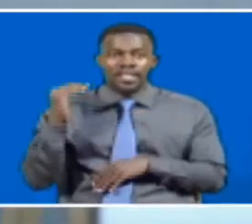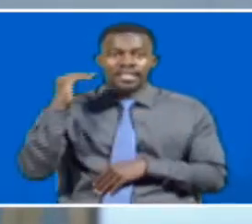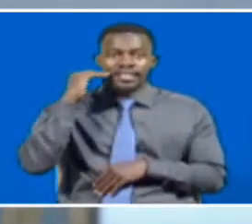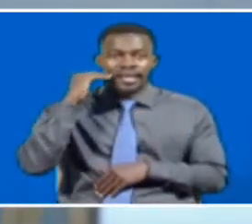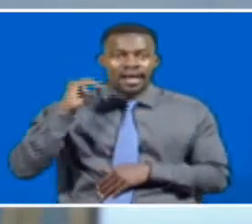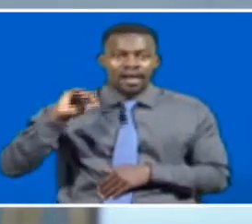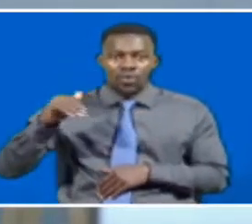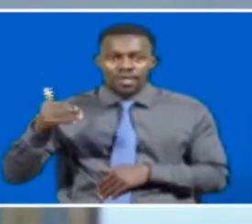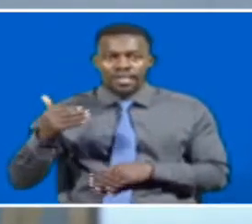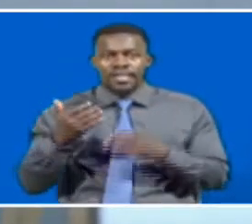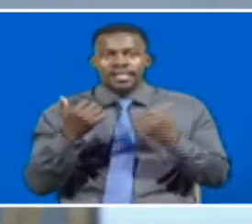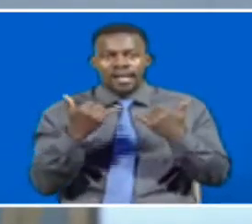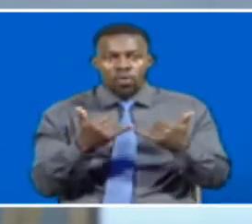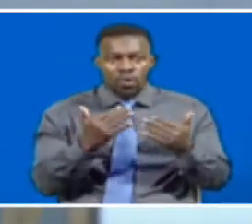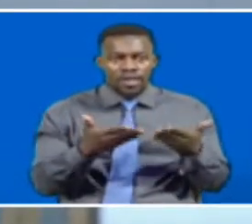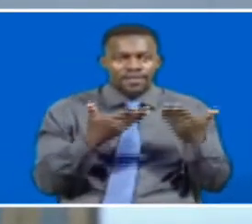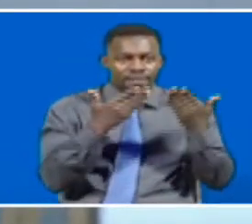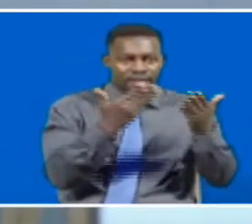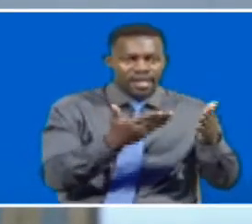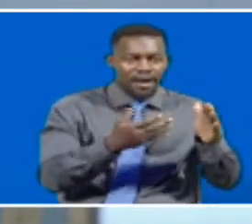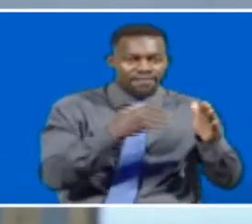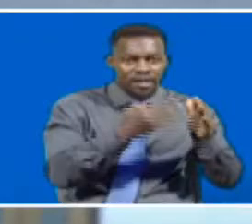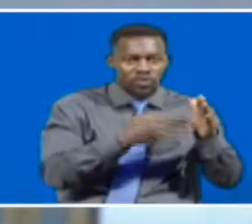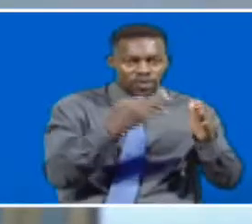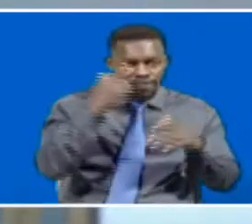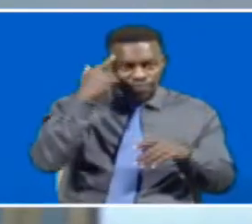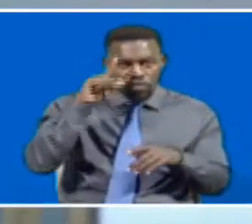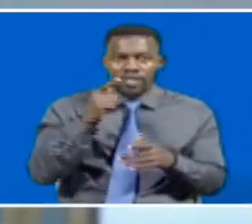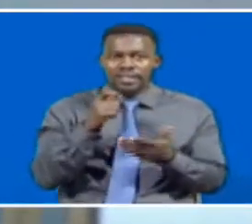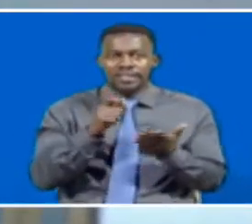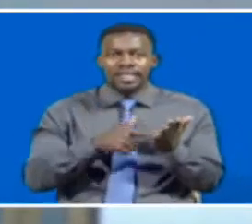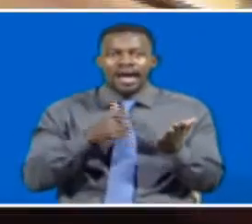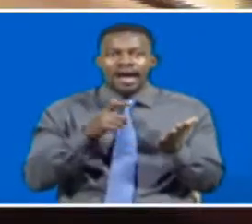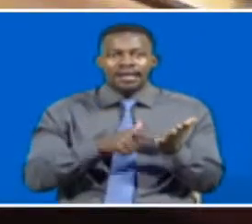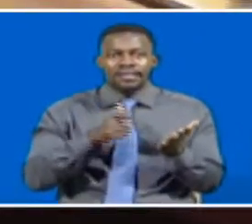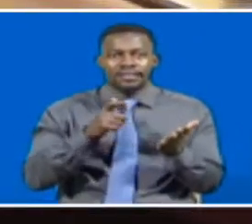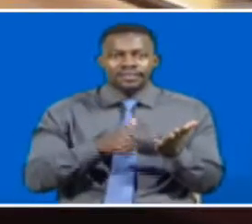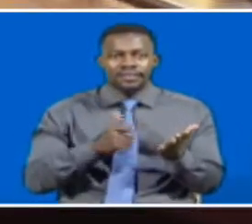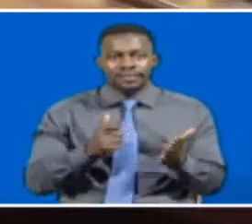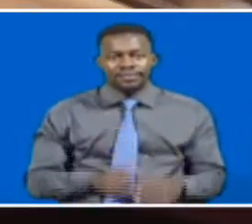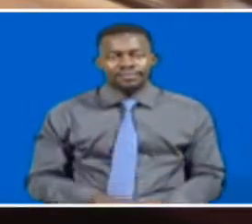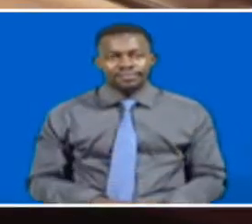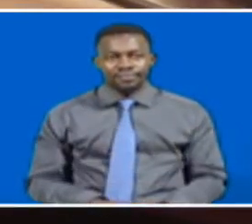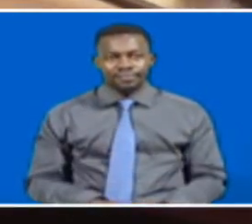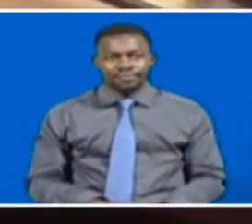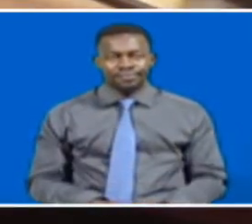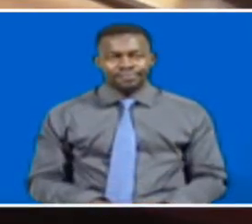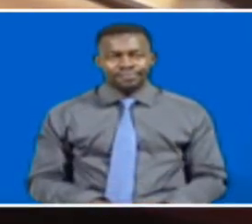up a rice milling factory in readiness for the lucrative venture.